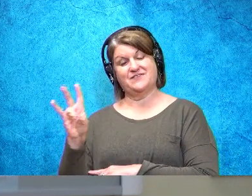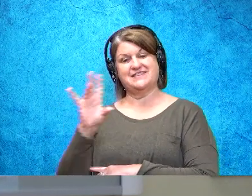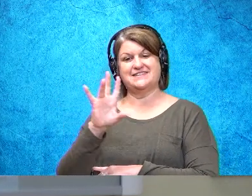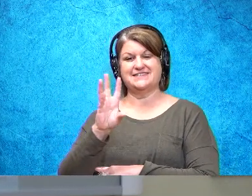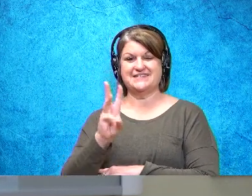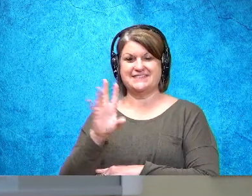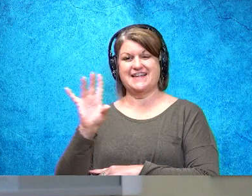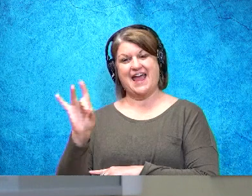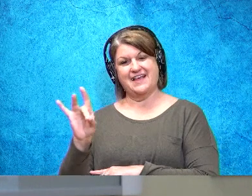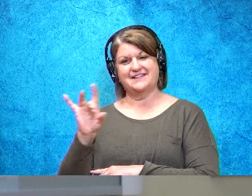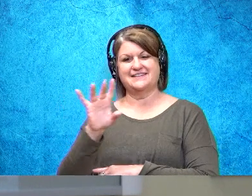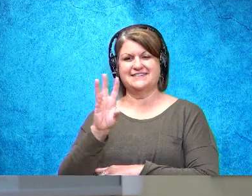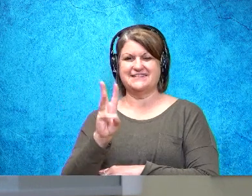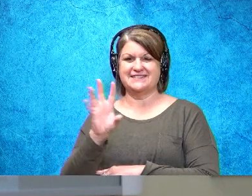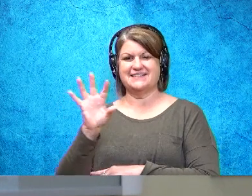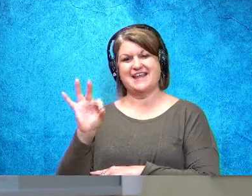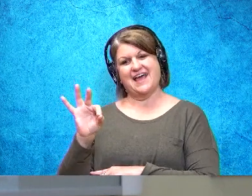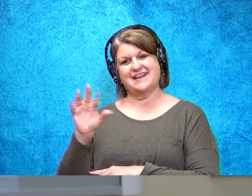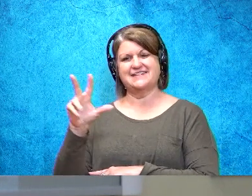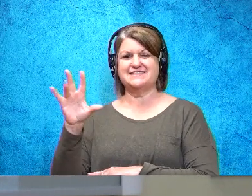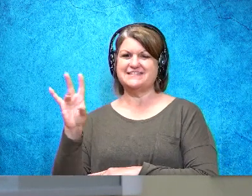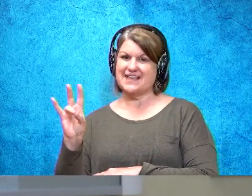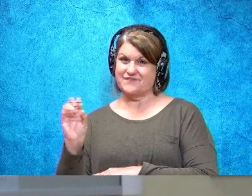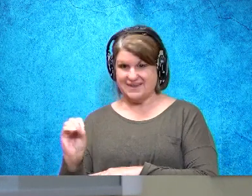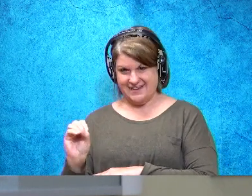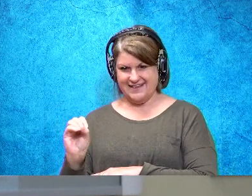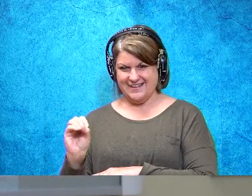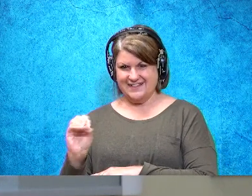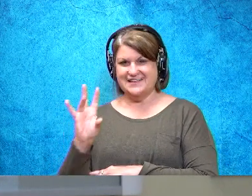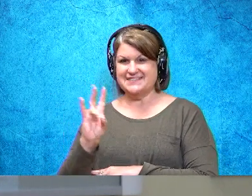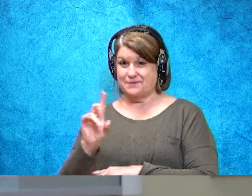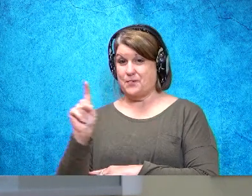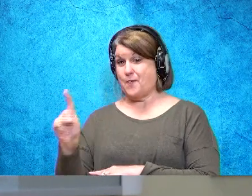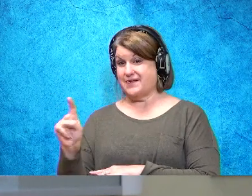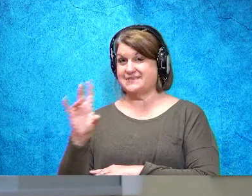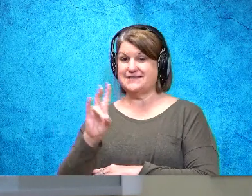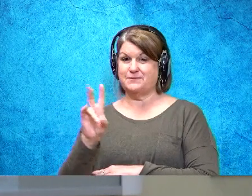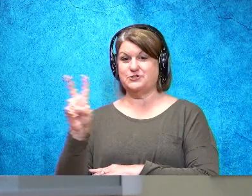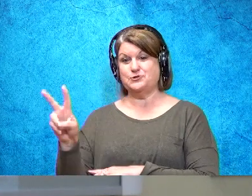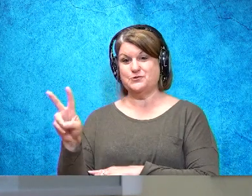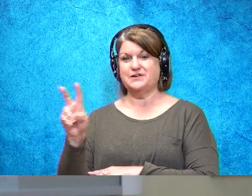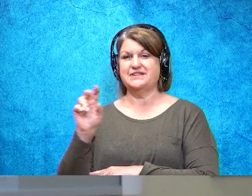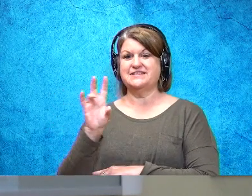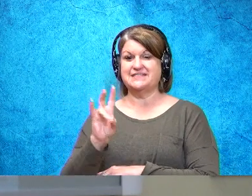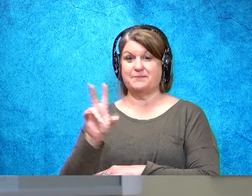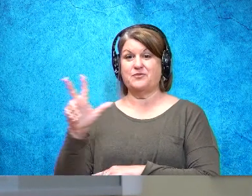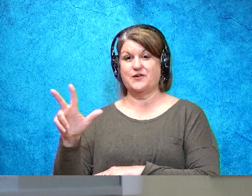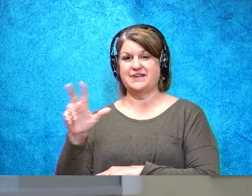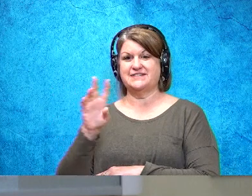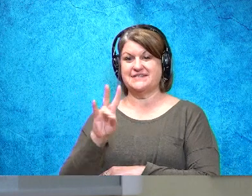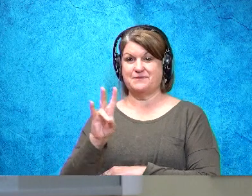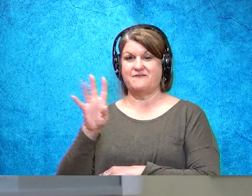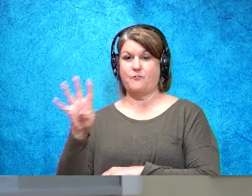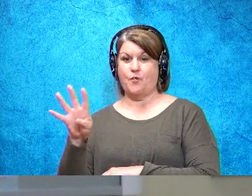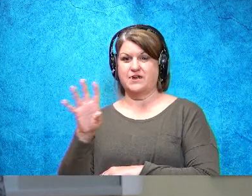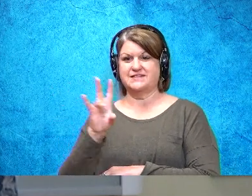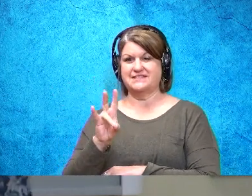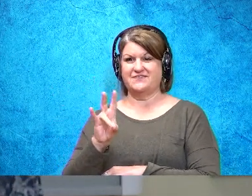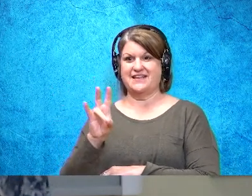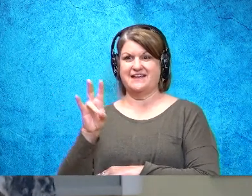67, 68, 69, 70, 71, 72, 73, 74,